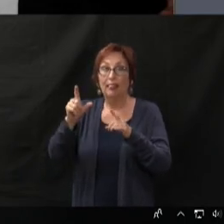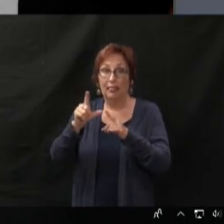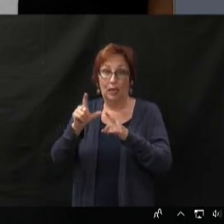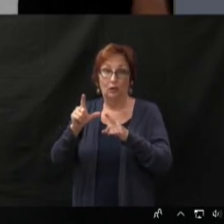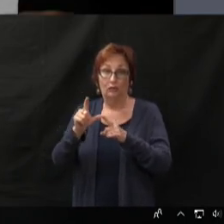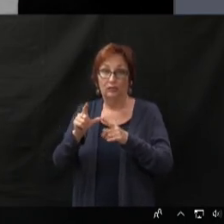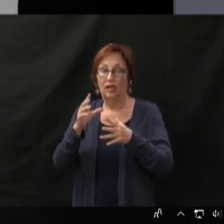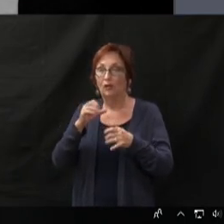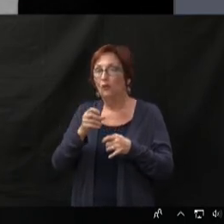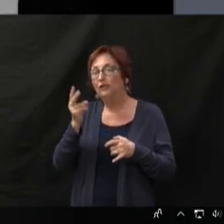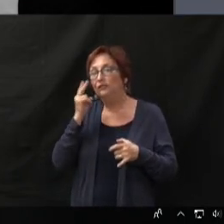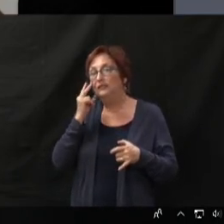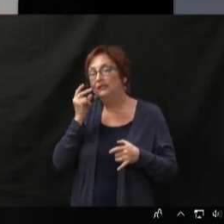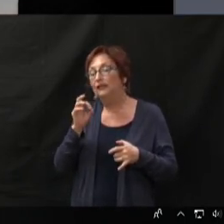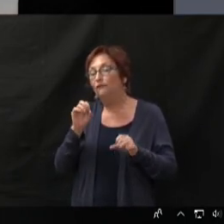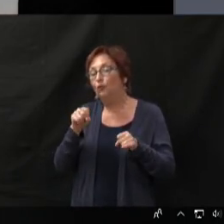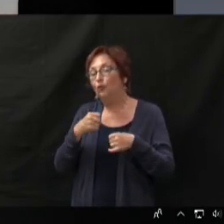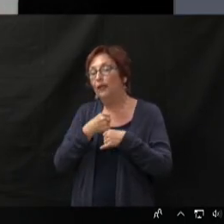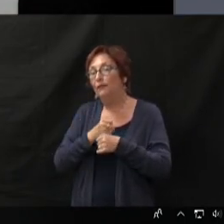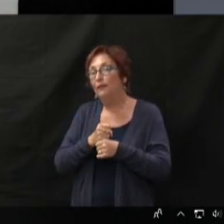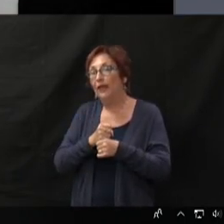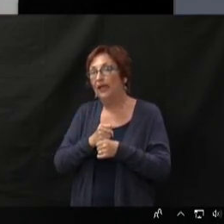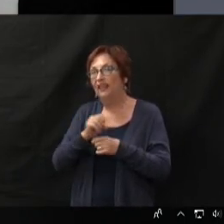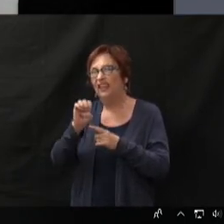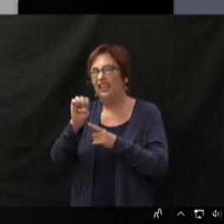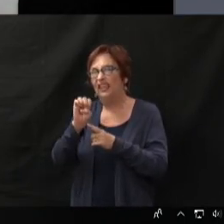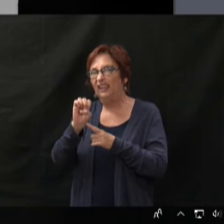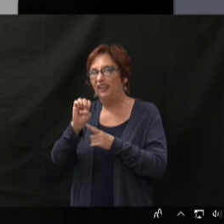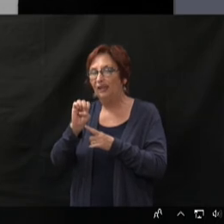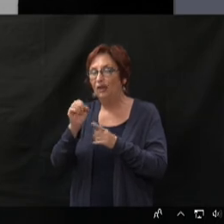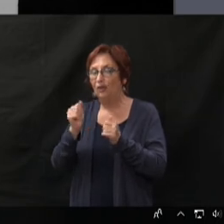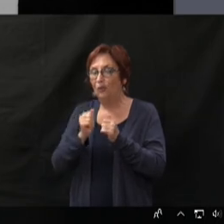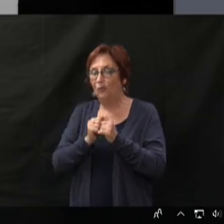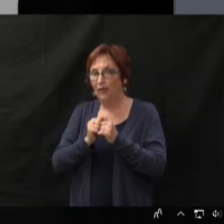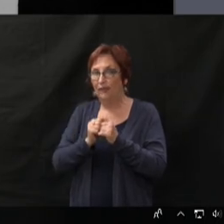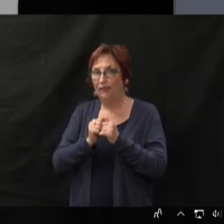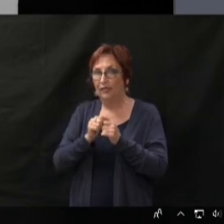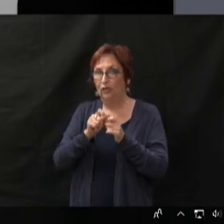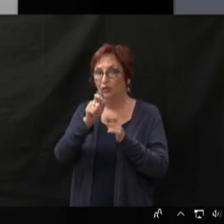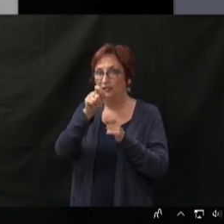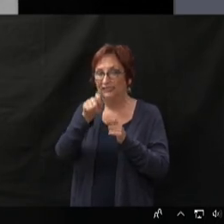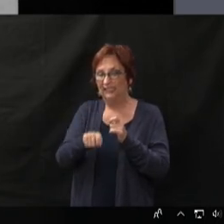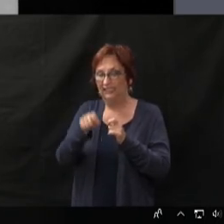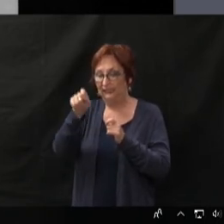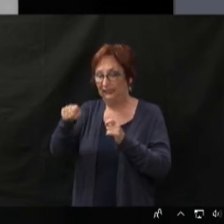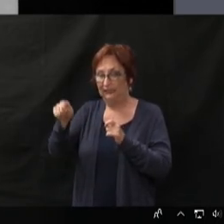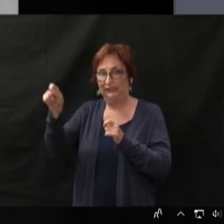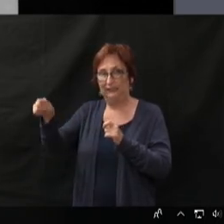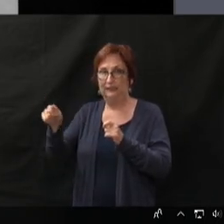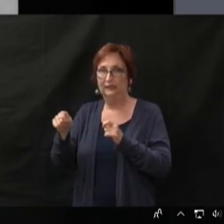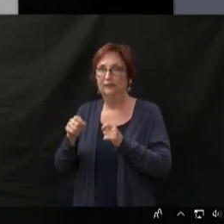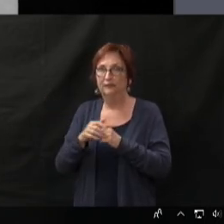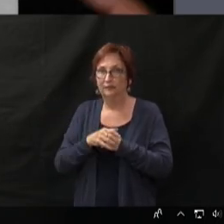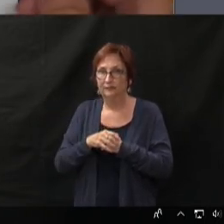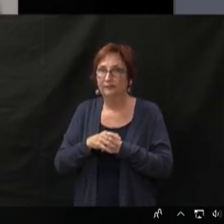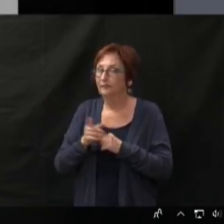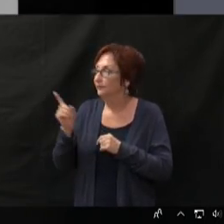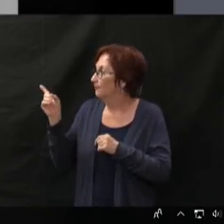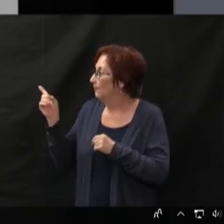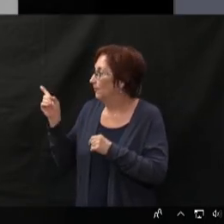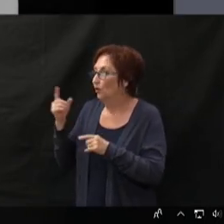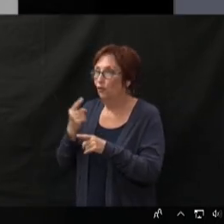I want you to see if you can make the E with sticks. And here I have it. I have an